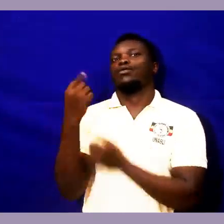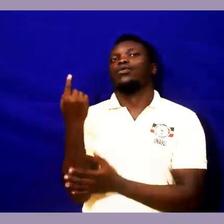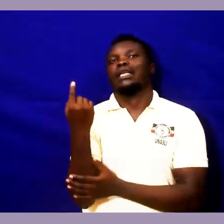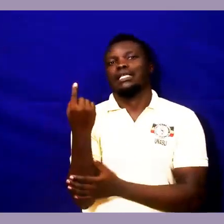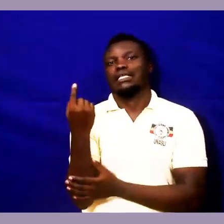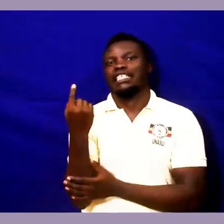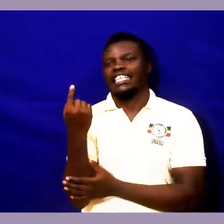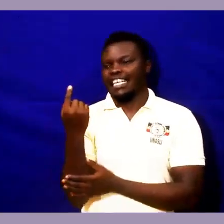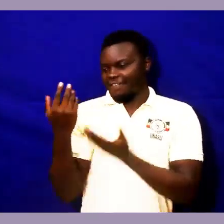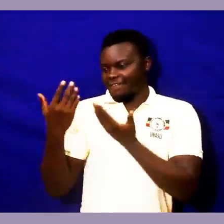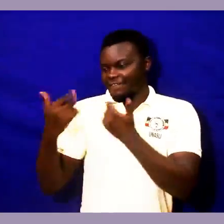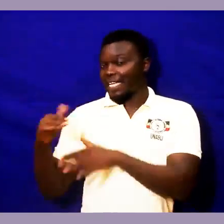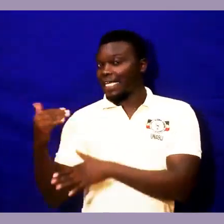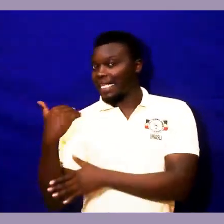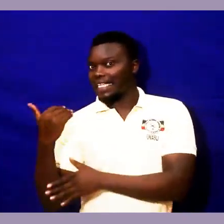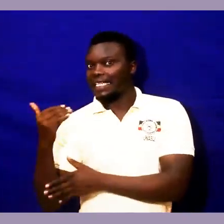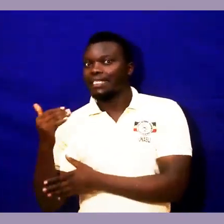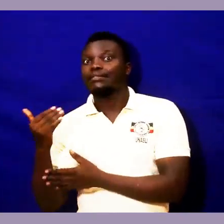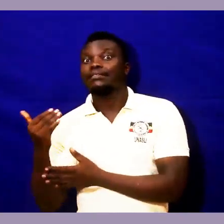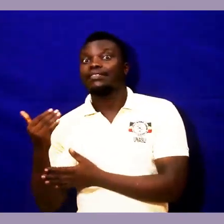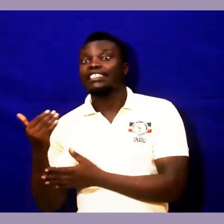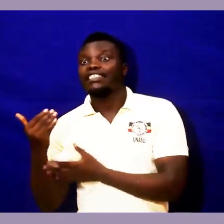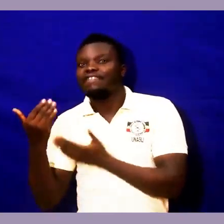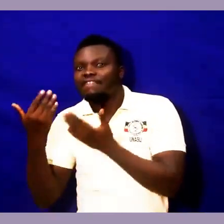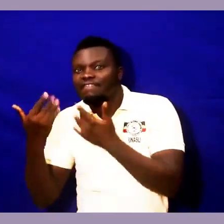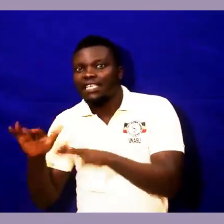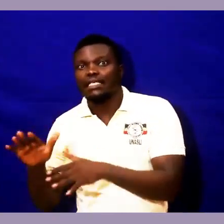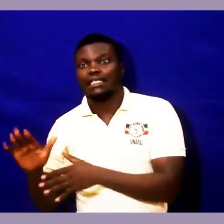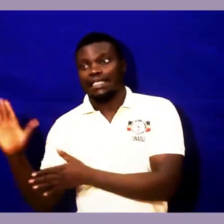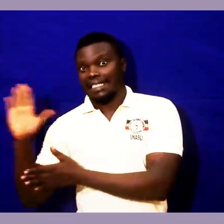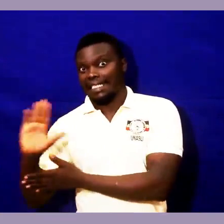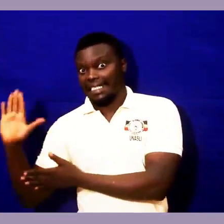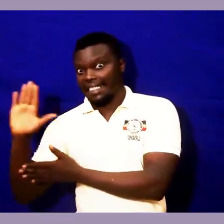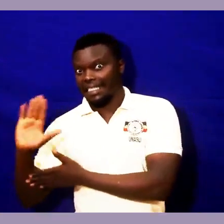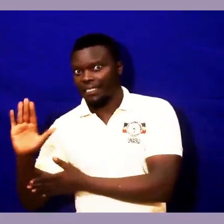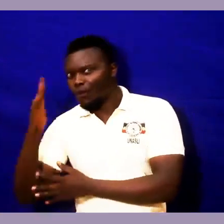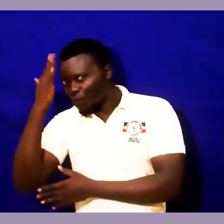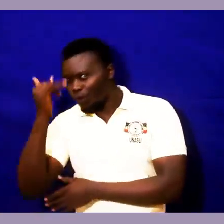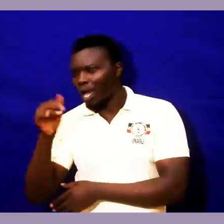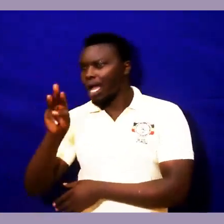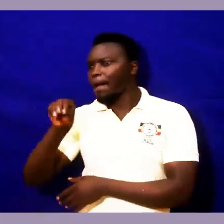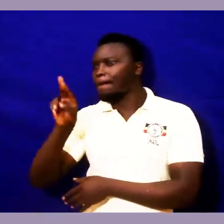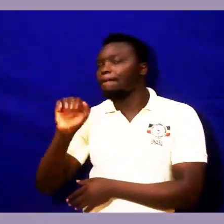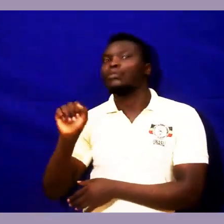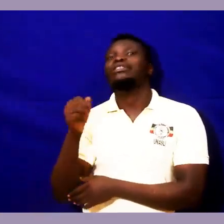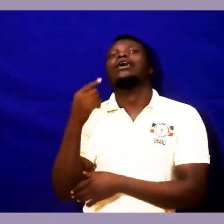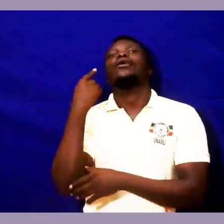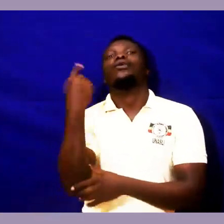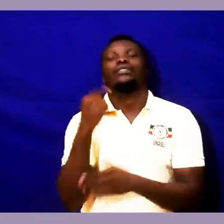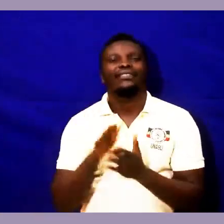Musa has cleaned because Musa is one.